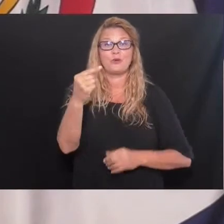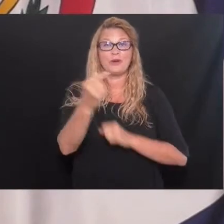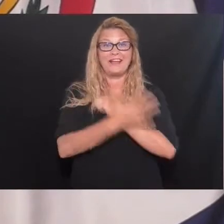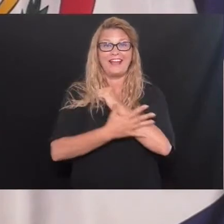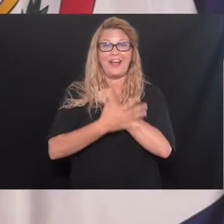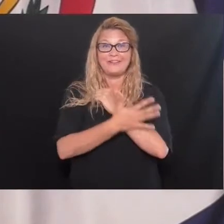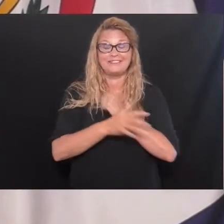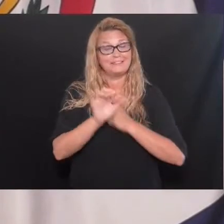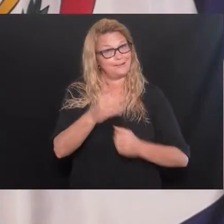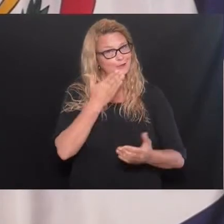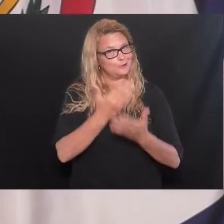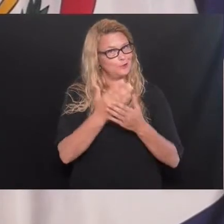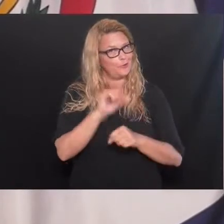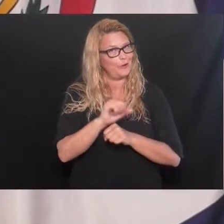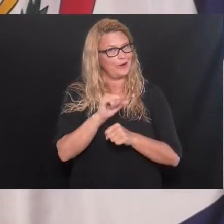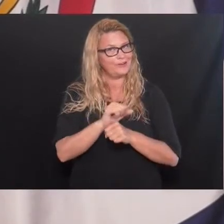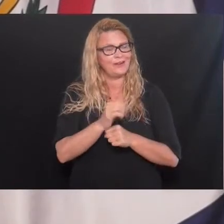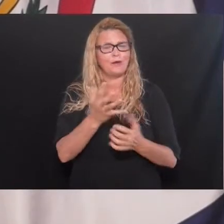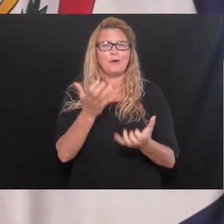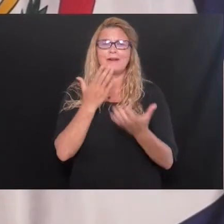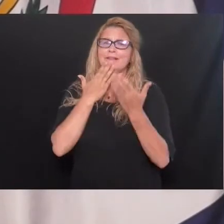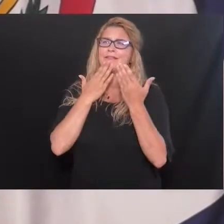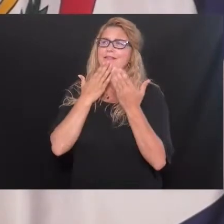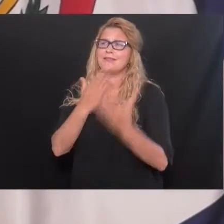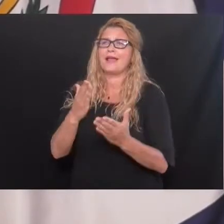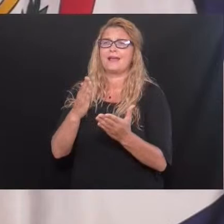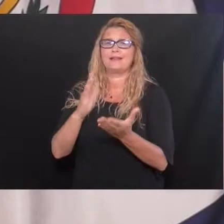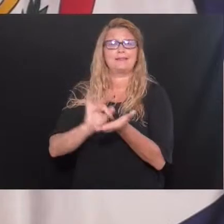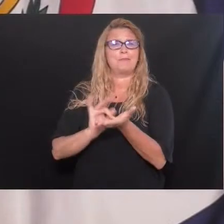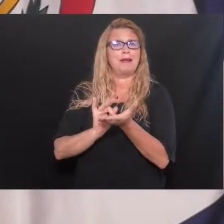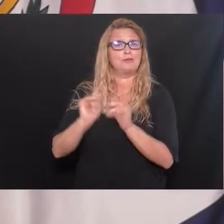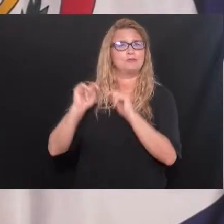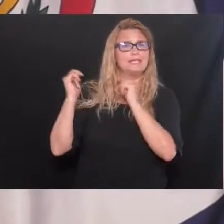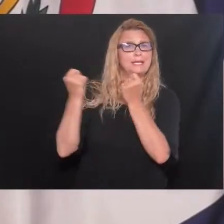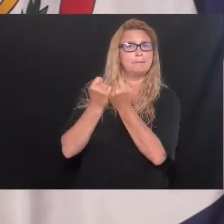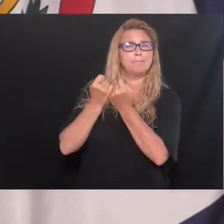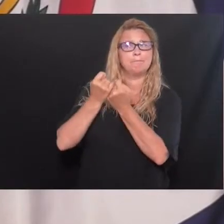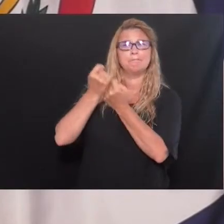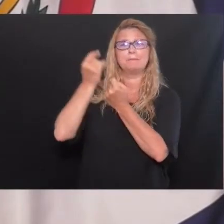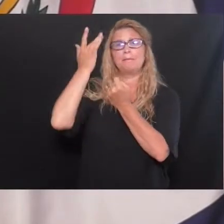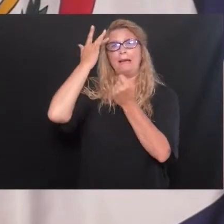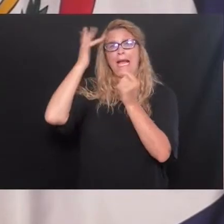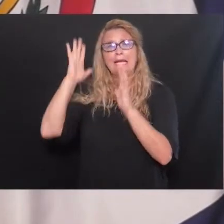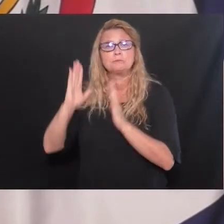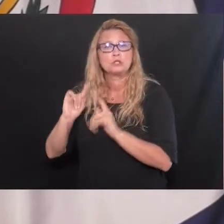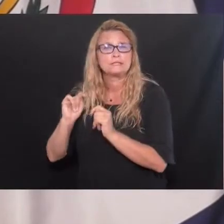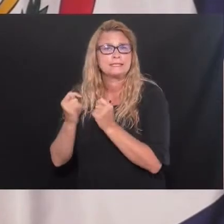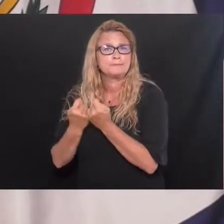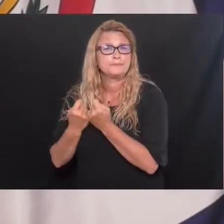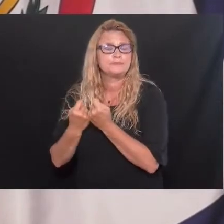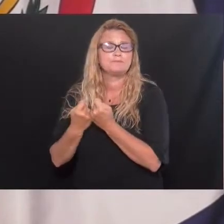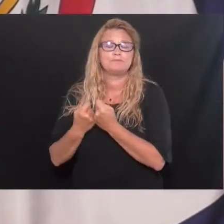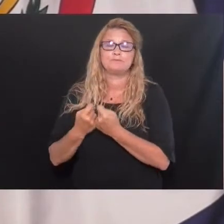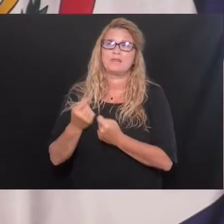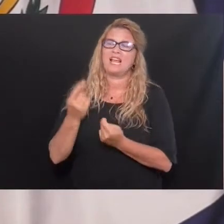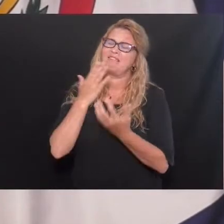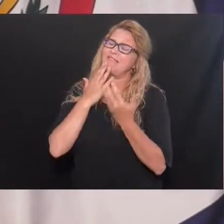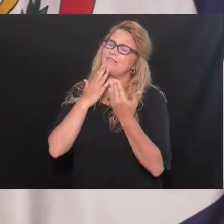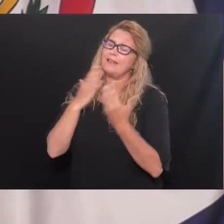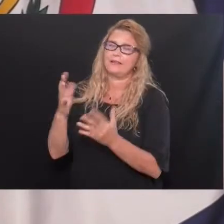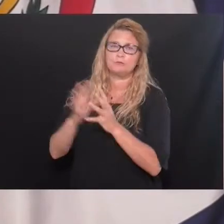some really good work. And I thank all of our medical team and all of our experts that are on. I can never thank them